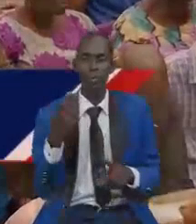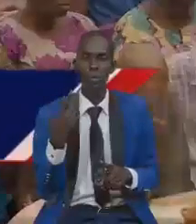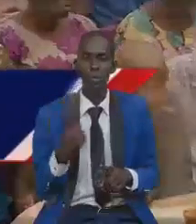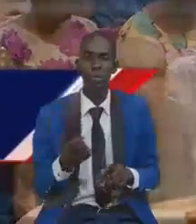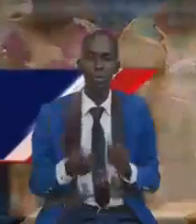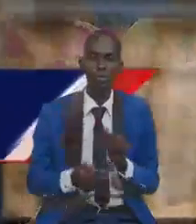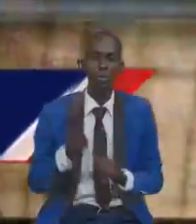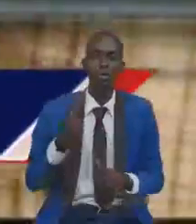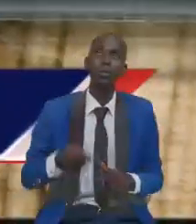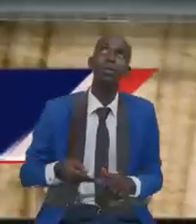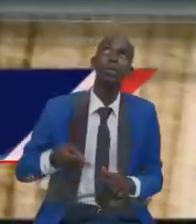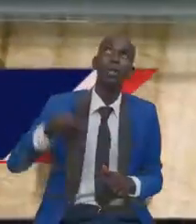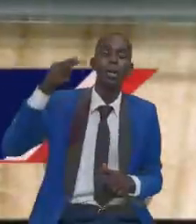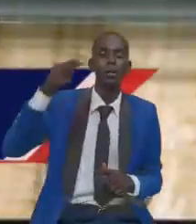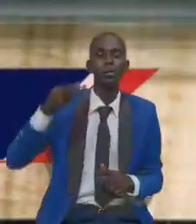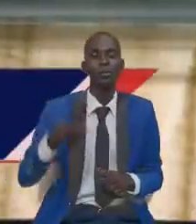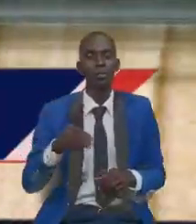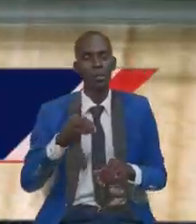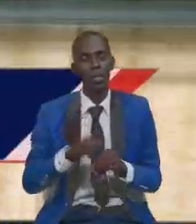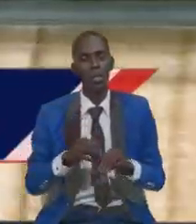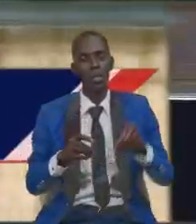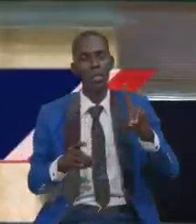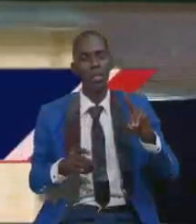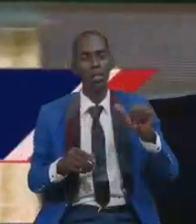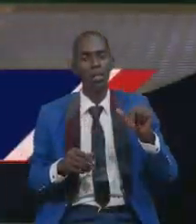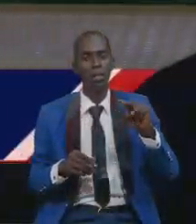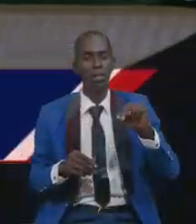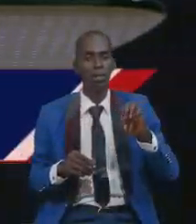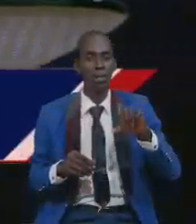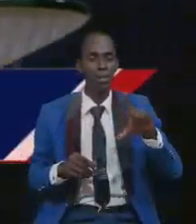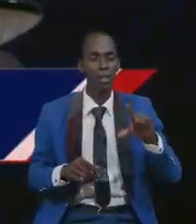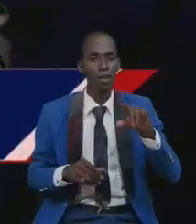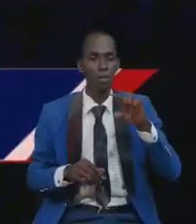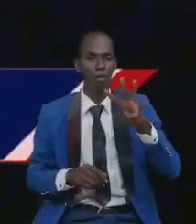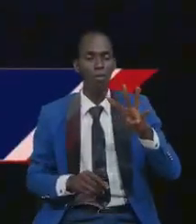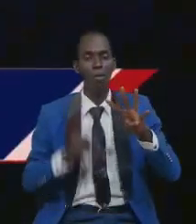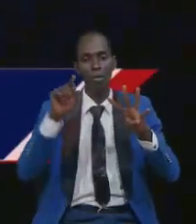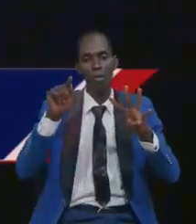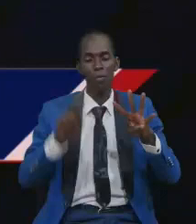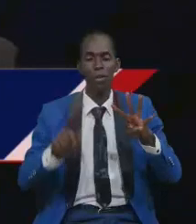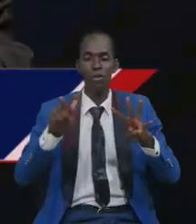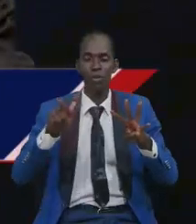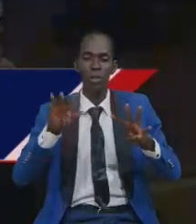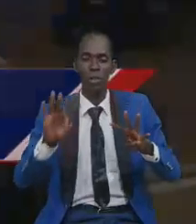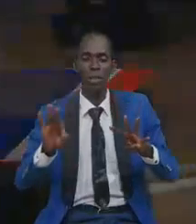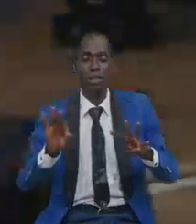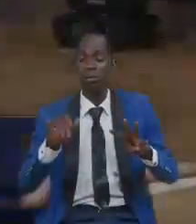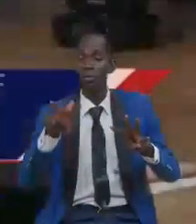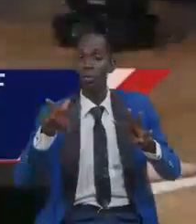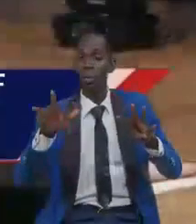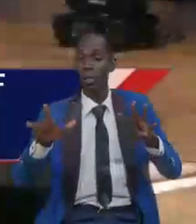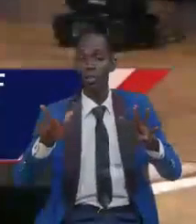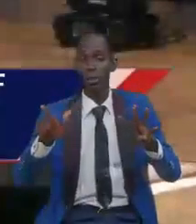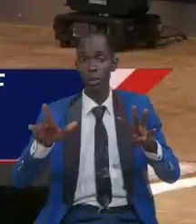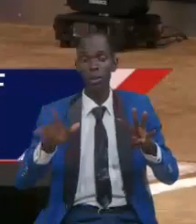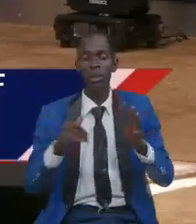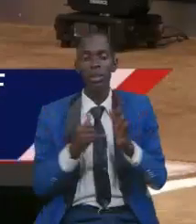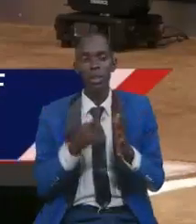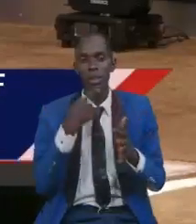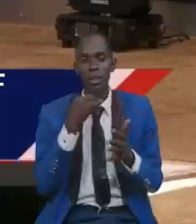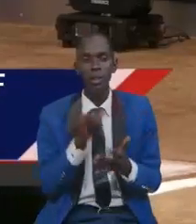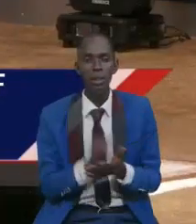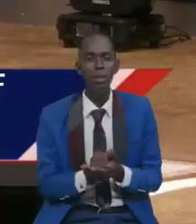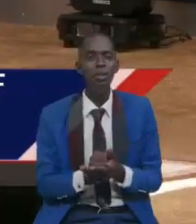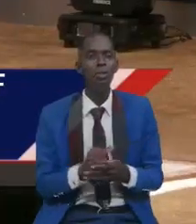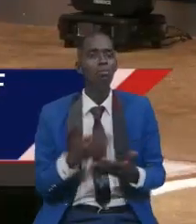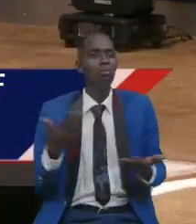Most High. In Daniel chapter 4, verse 23, it tells us, it says, and whereas the